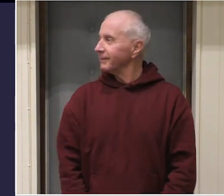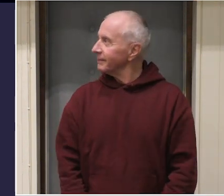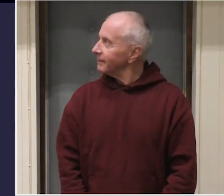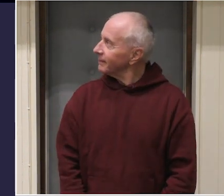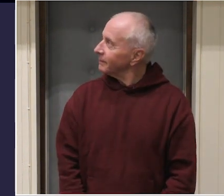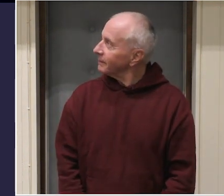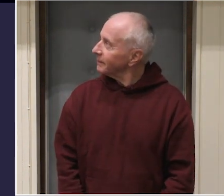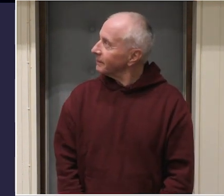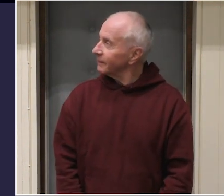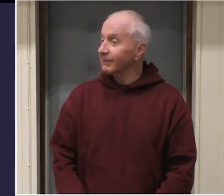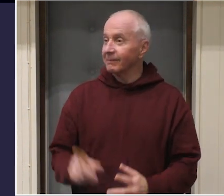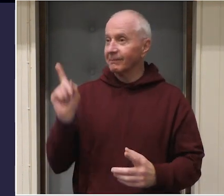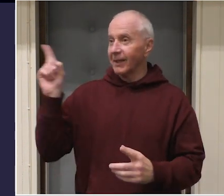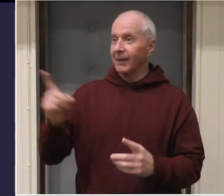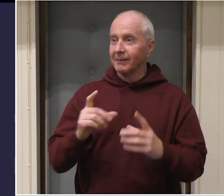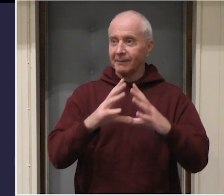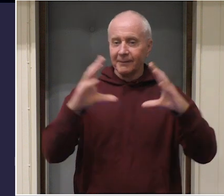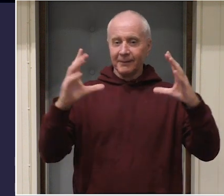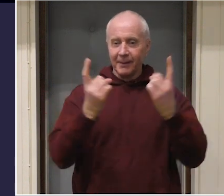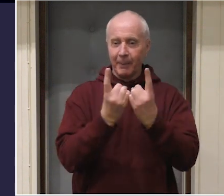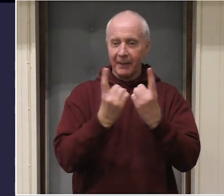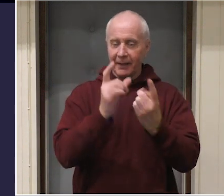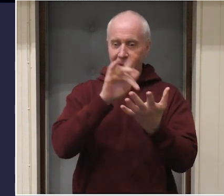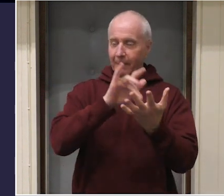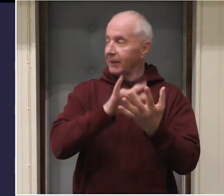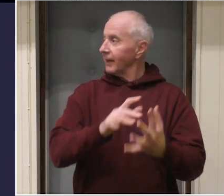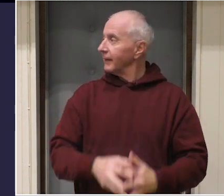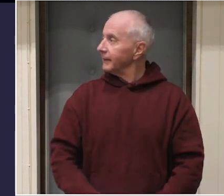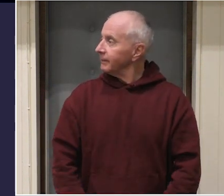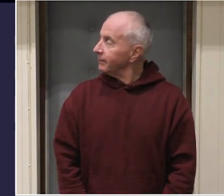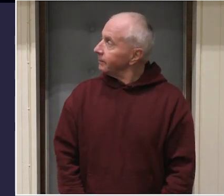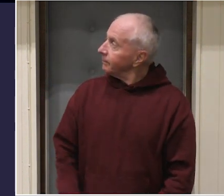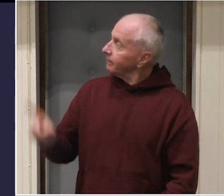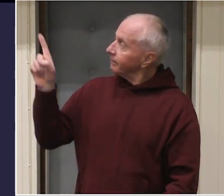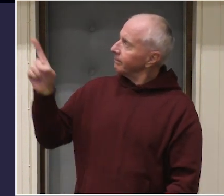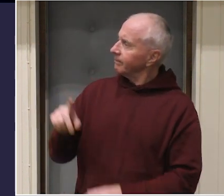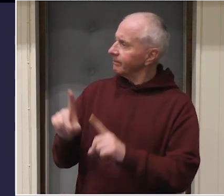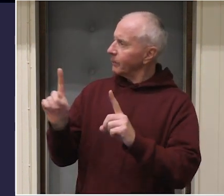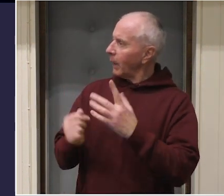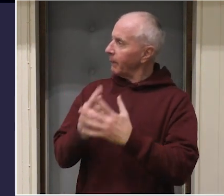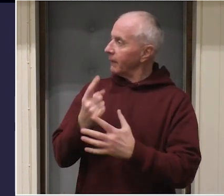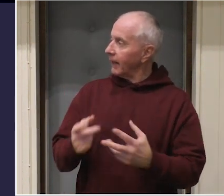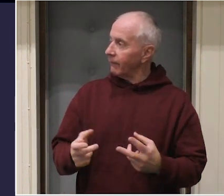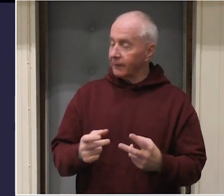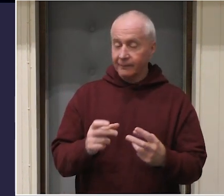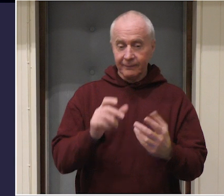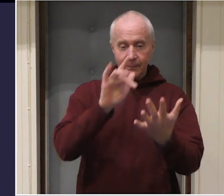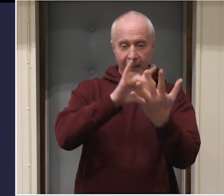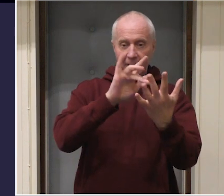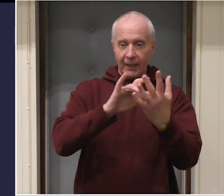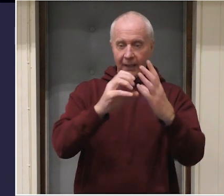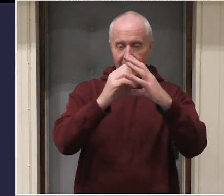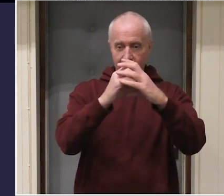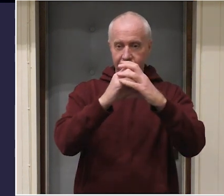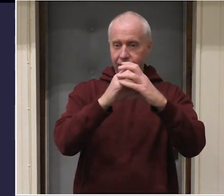It is that thing there. So what is happening here is we have a binary star in the middle, we